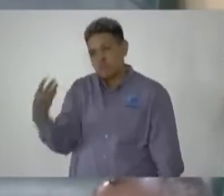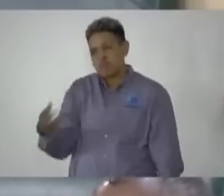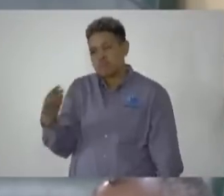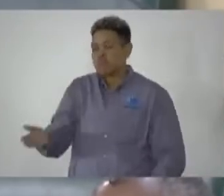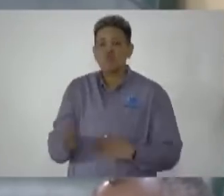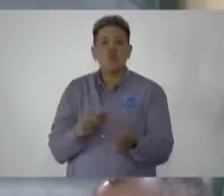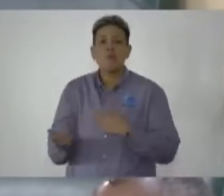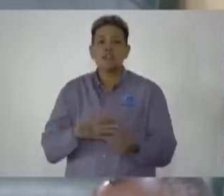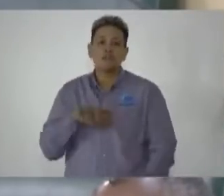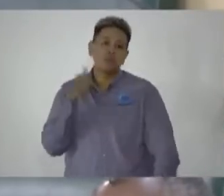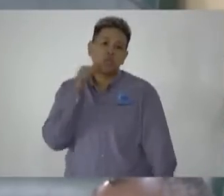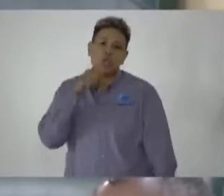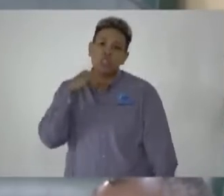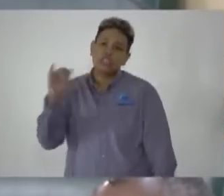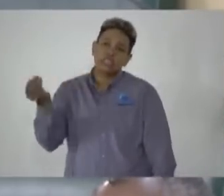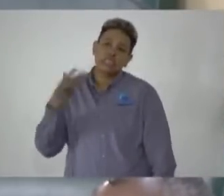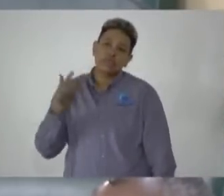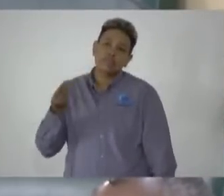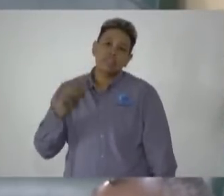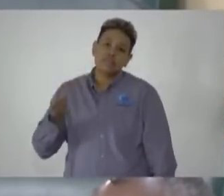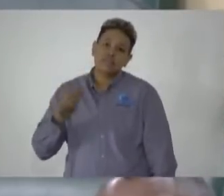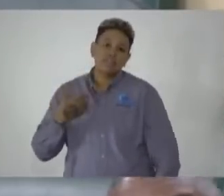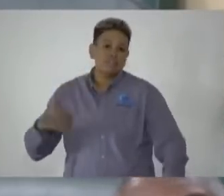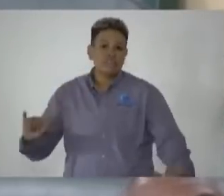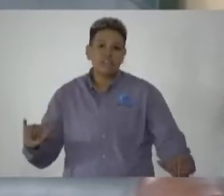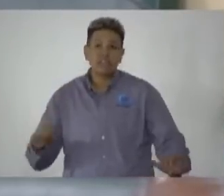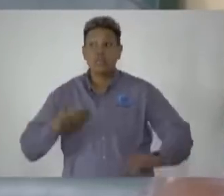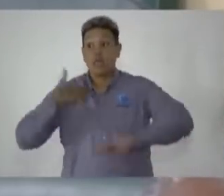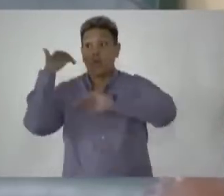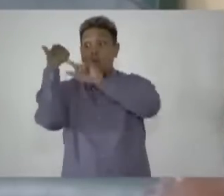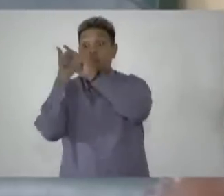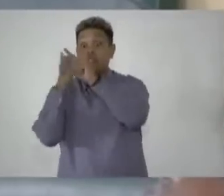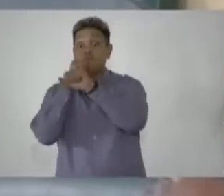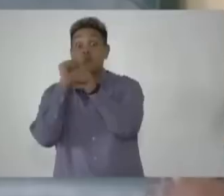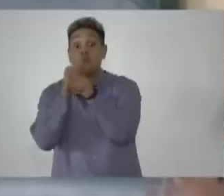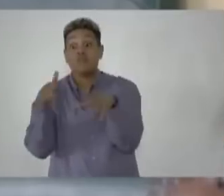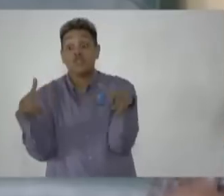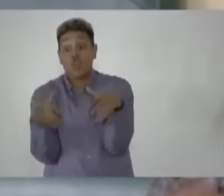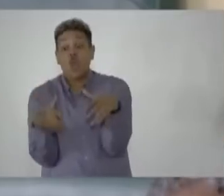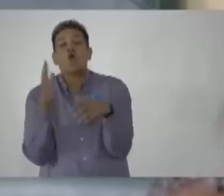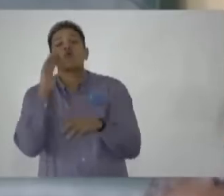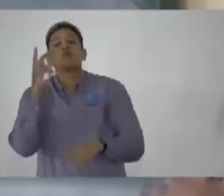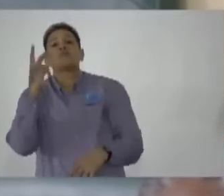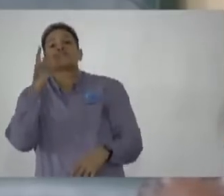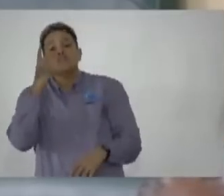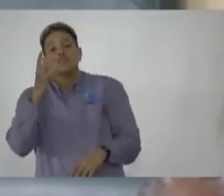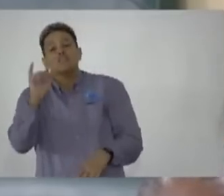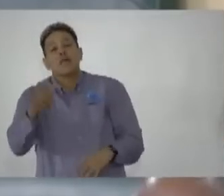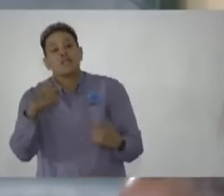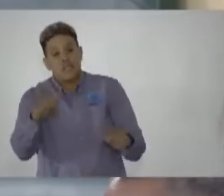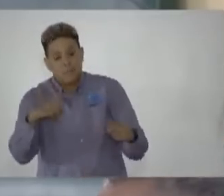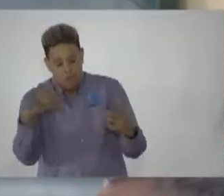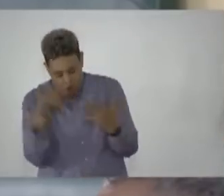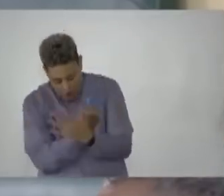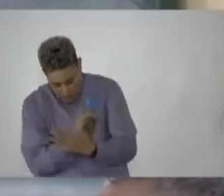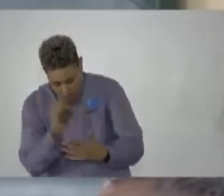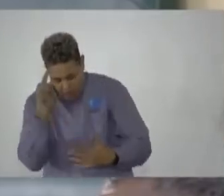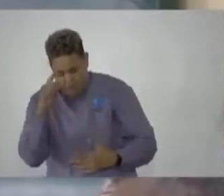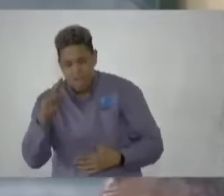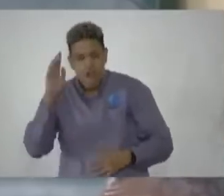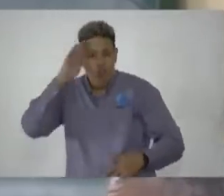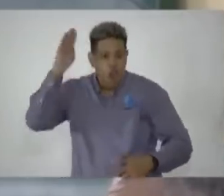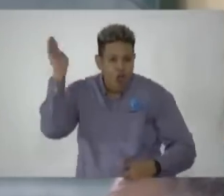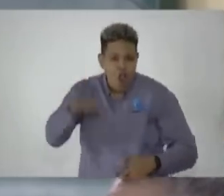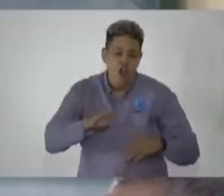gender. And I hope that the work of this caucus will see to such opportunities for